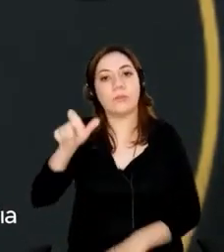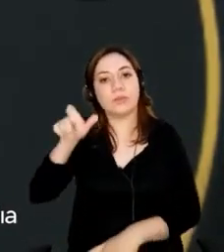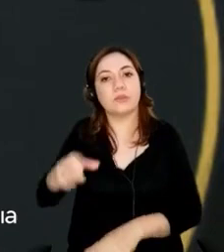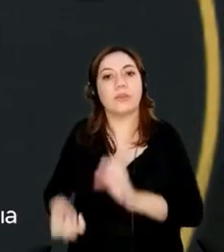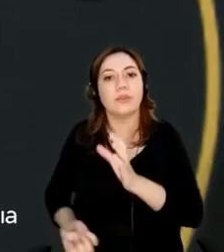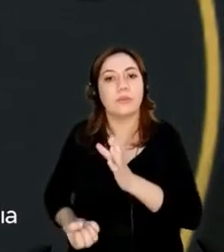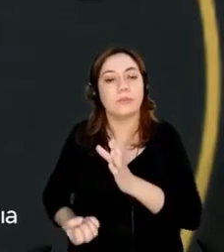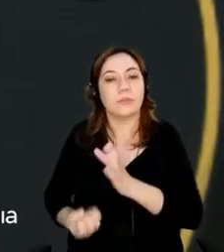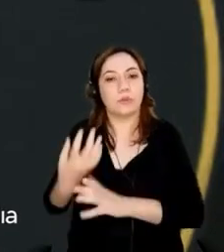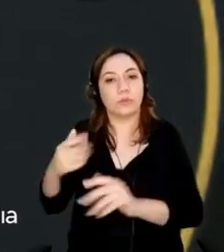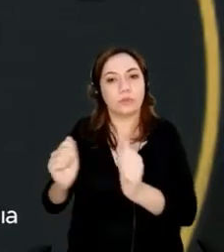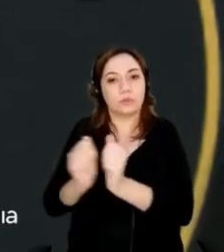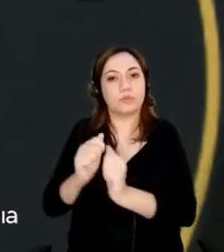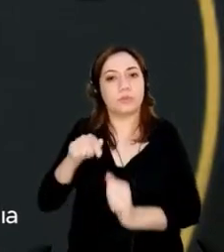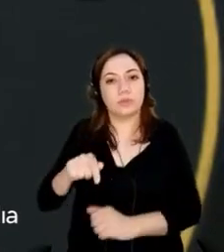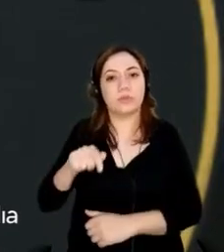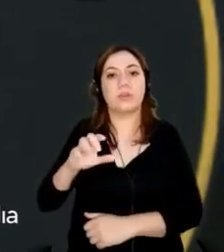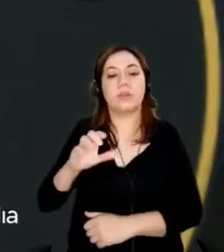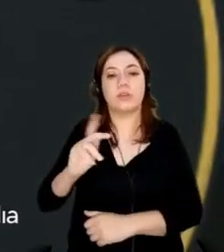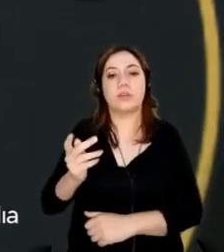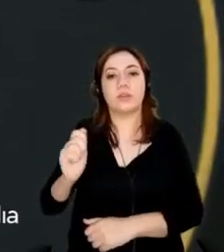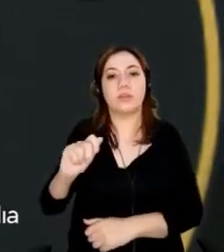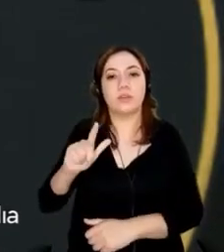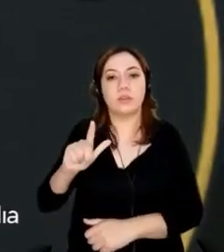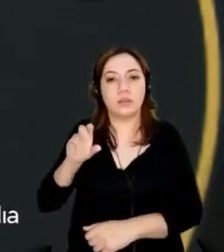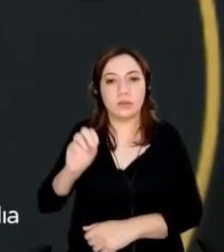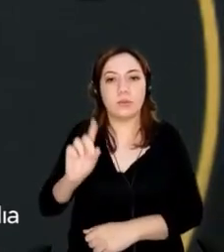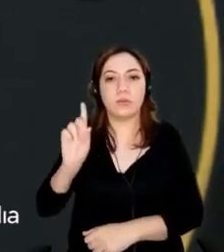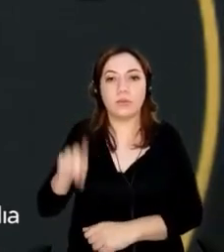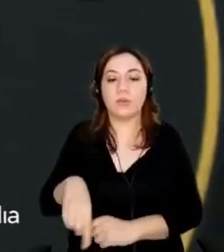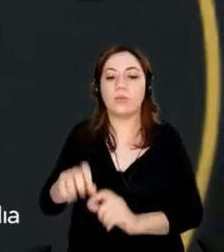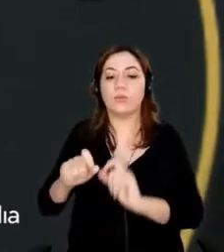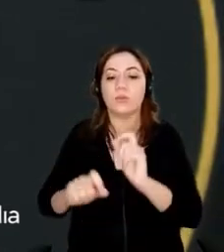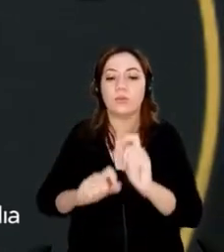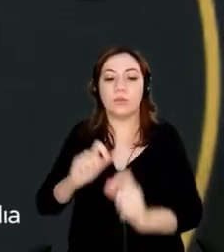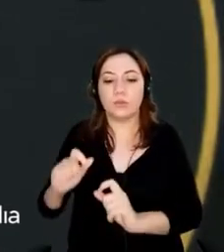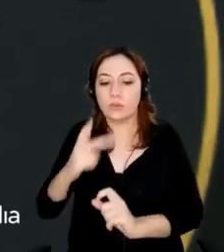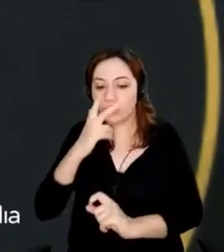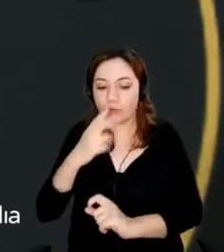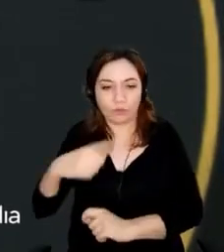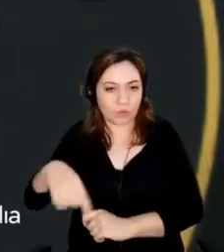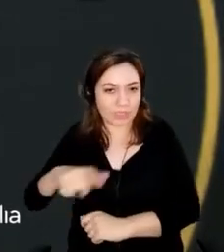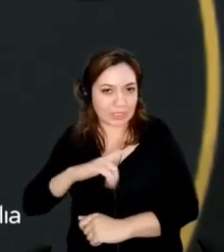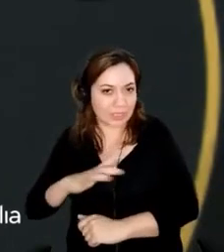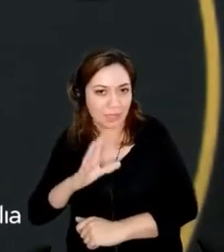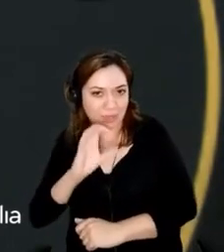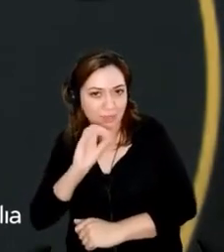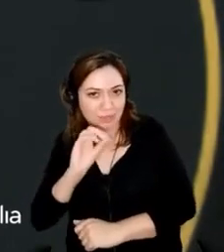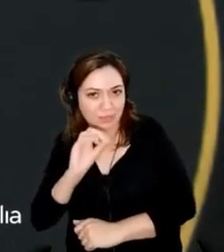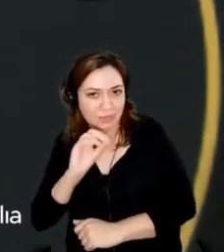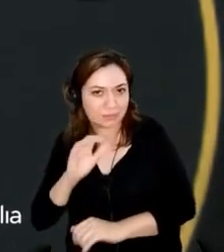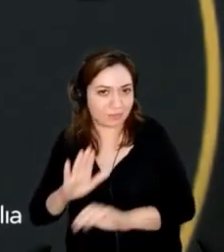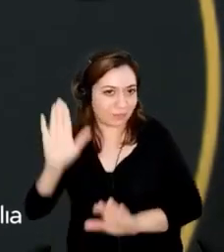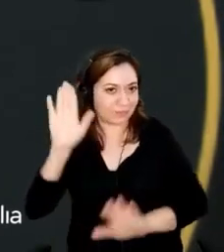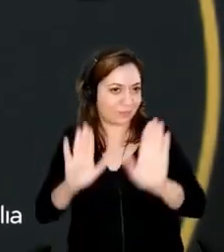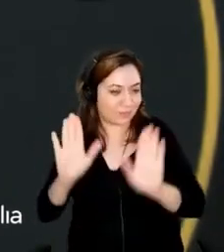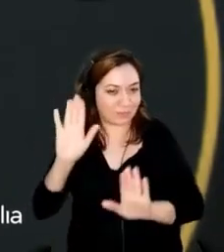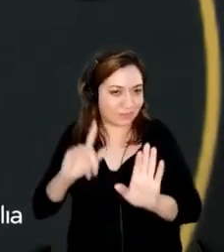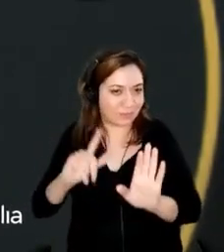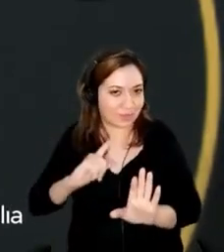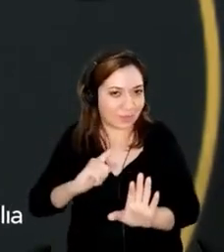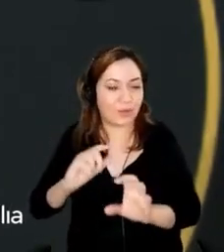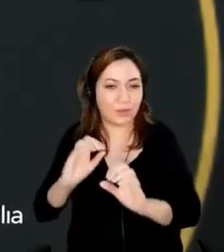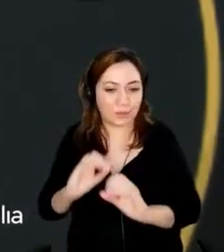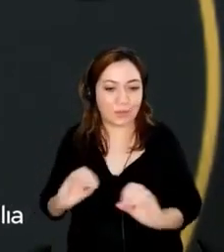the pet tech space. How many of you guys have dogs? Anyone have a dog? If you do, raise your hand. Good, there's at least three of you.